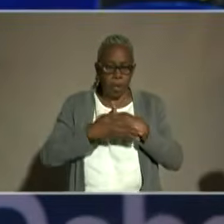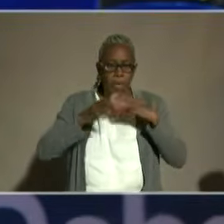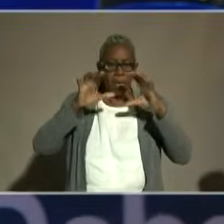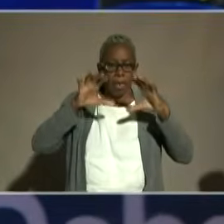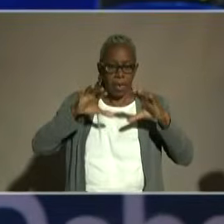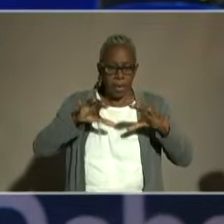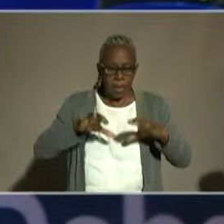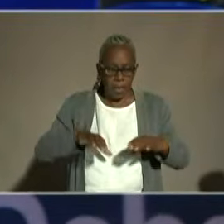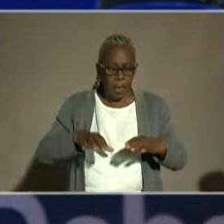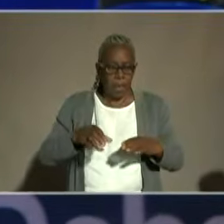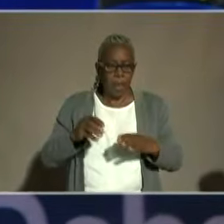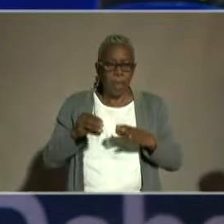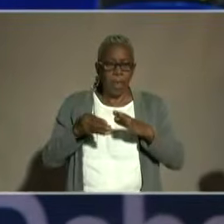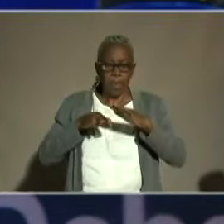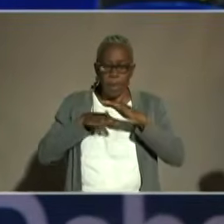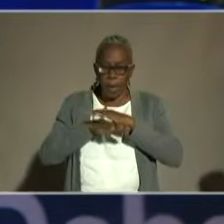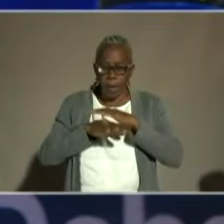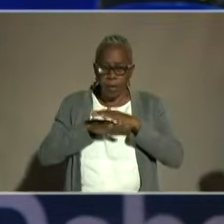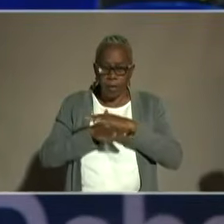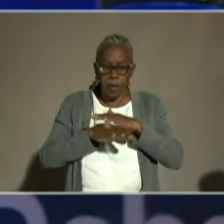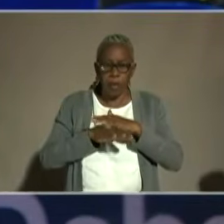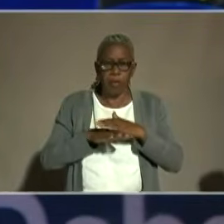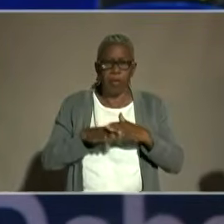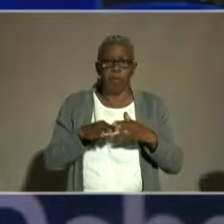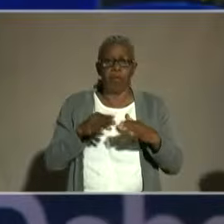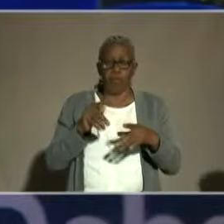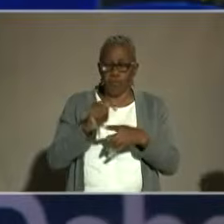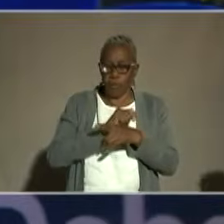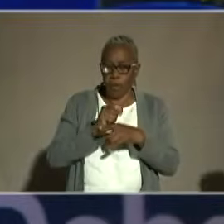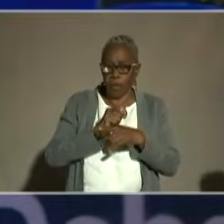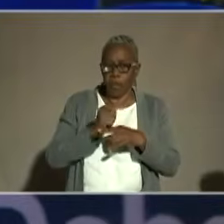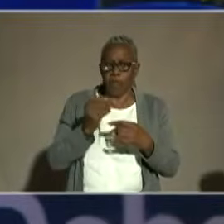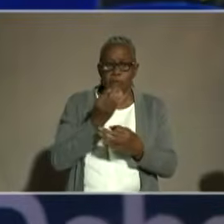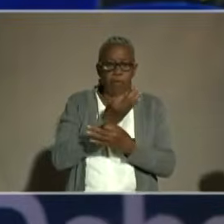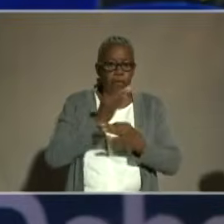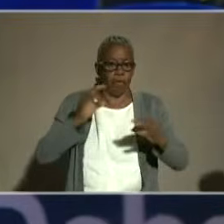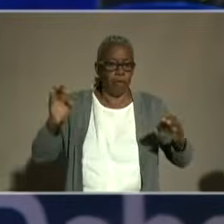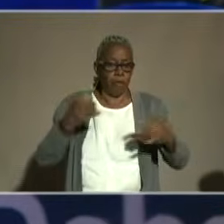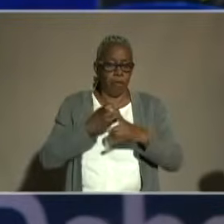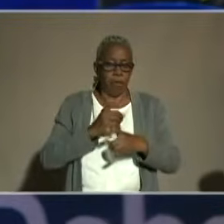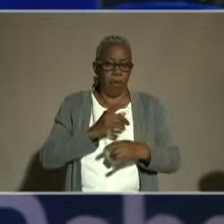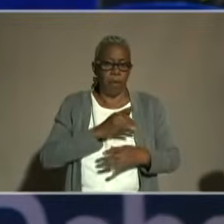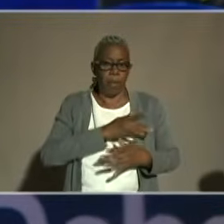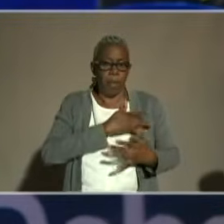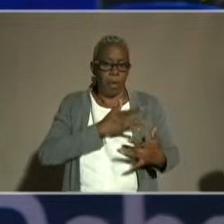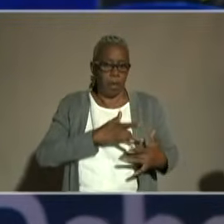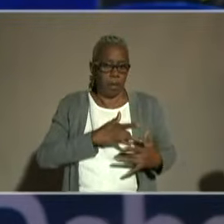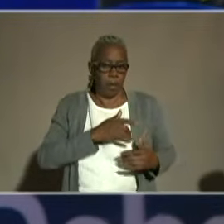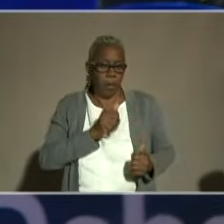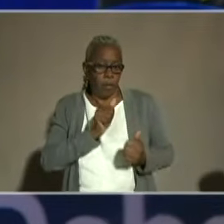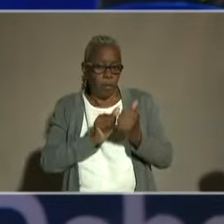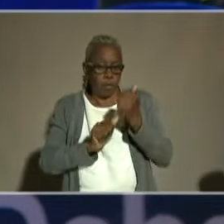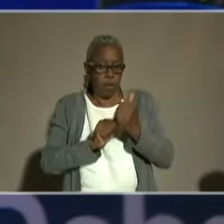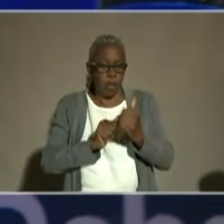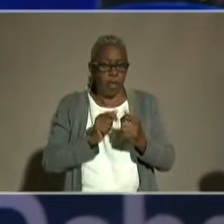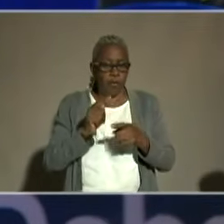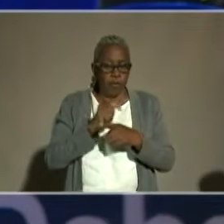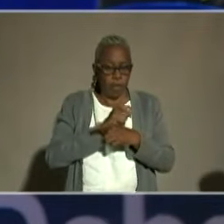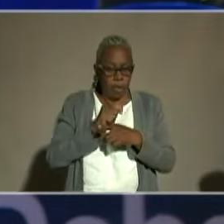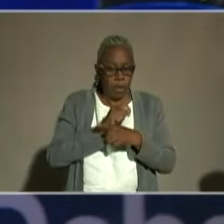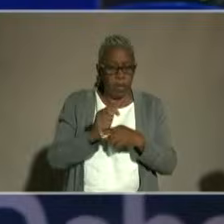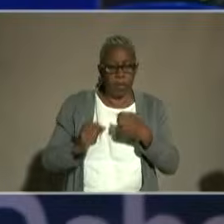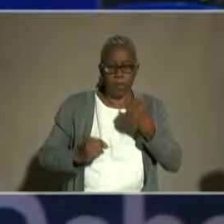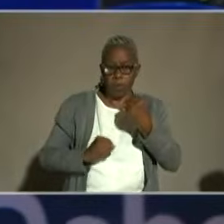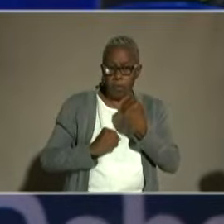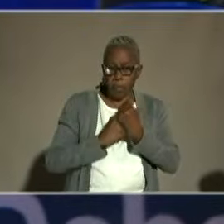access training free of cost on the heart. And much of that training is in support